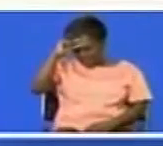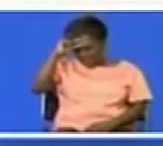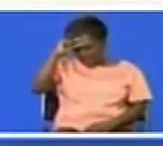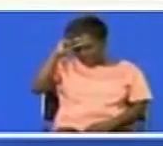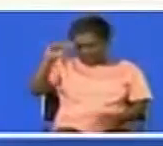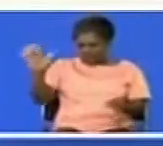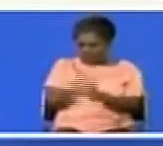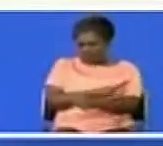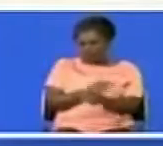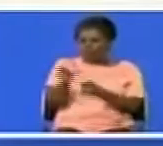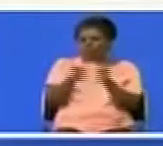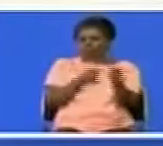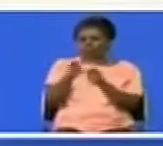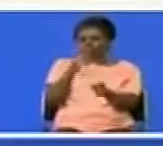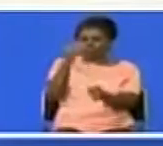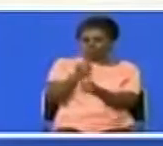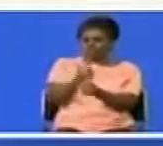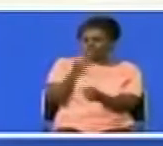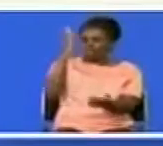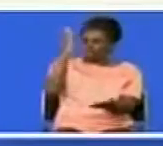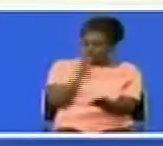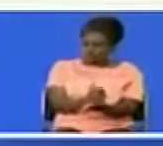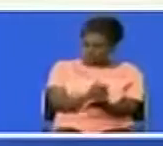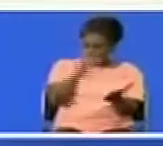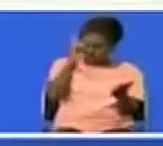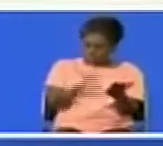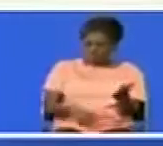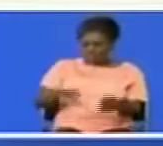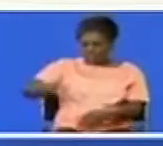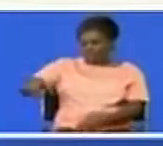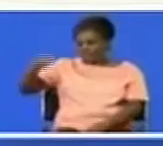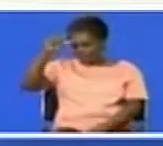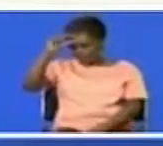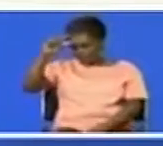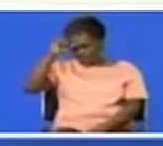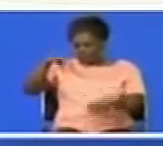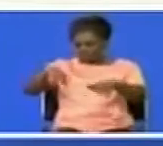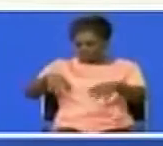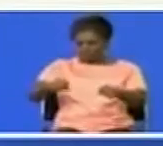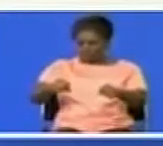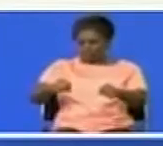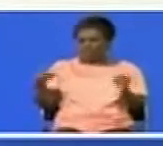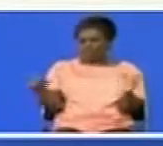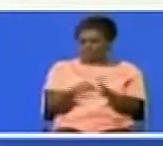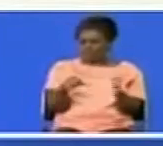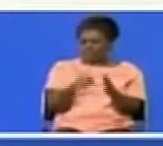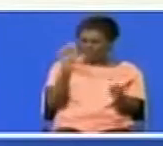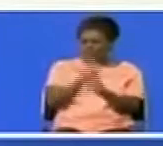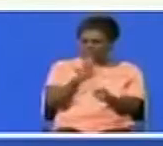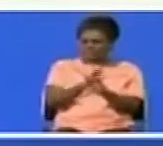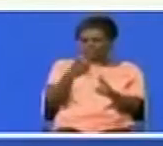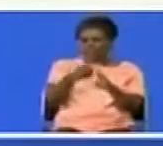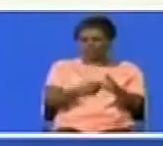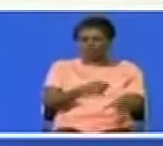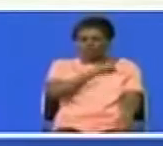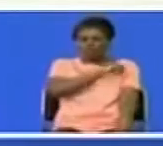full administrative staff. But the truth of the matter is county governments have inherited a lot of unresolved liabilities. A